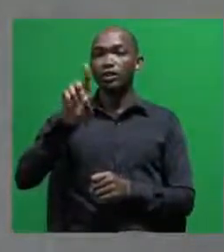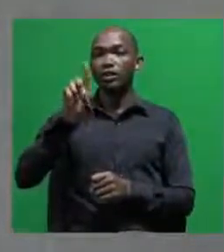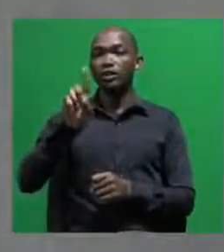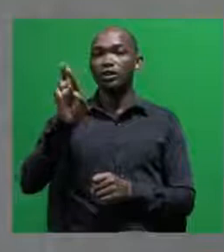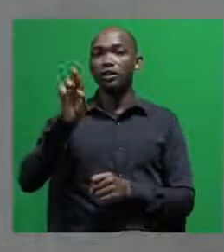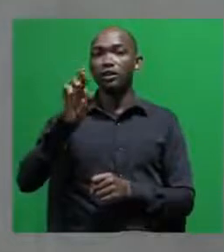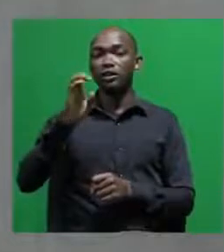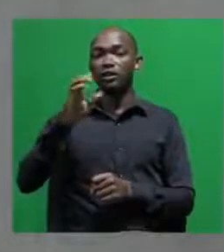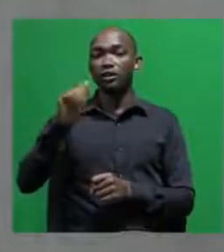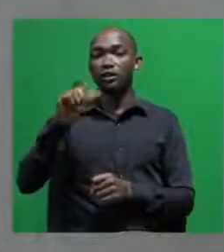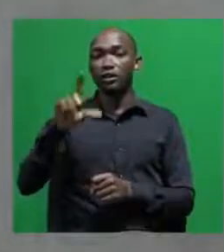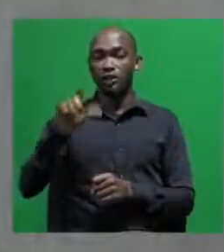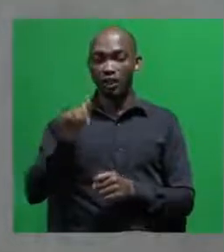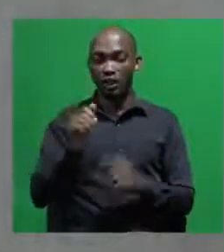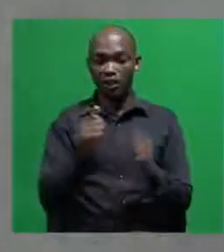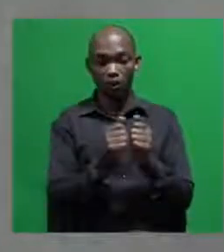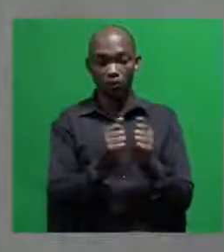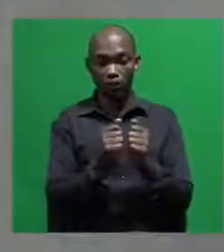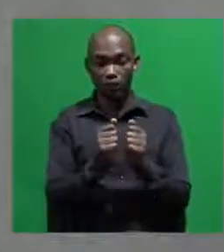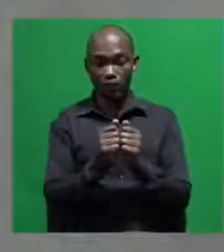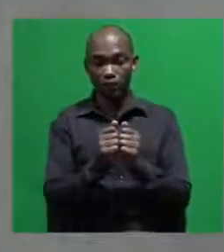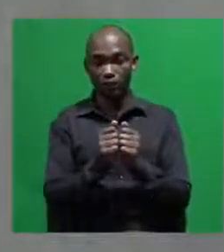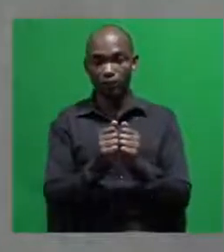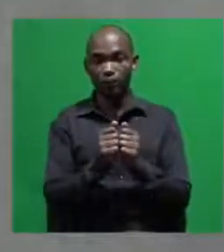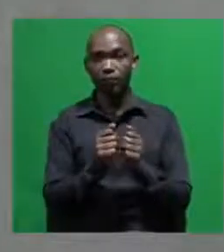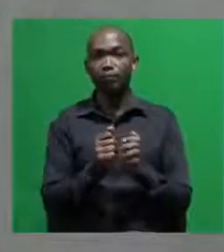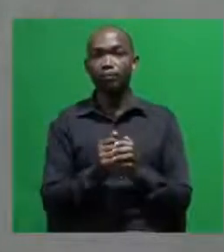We have cylindrical object.